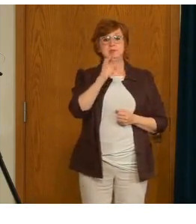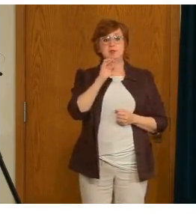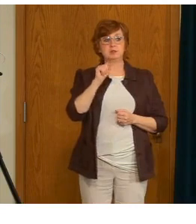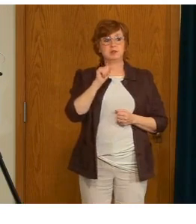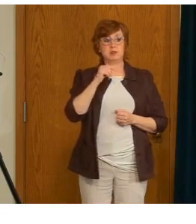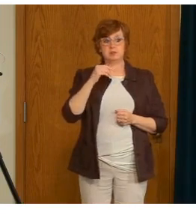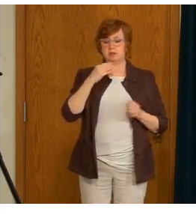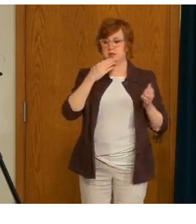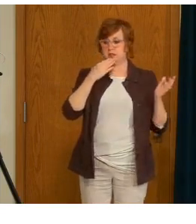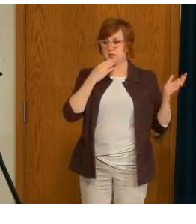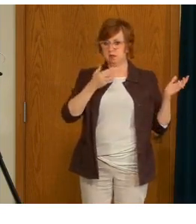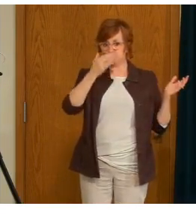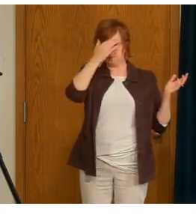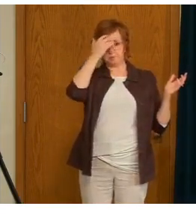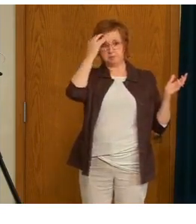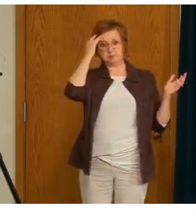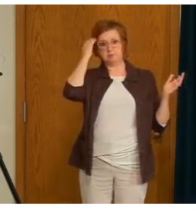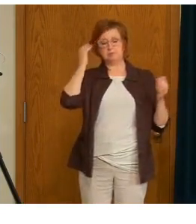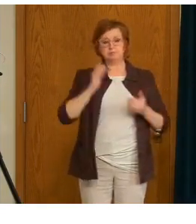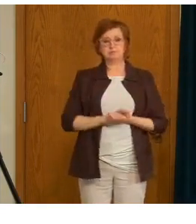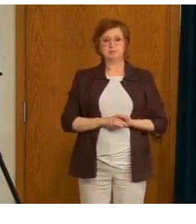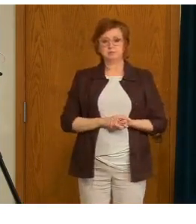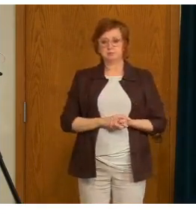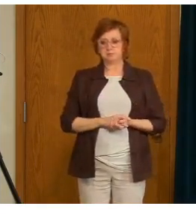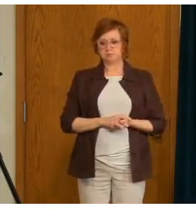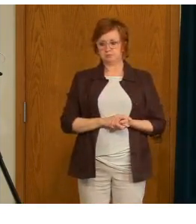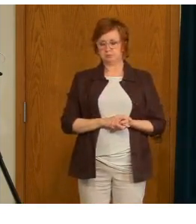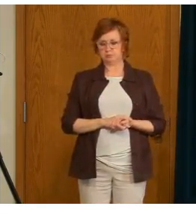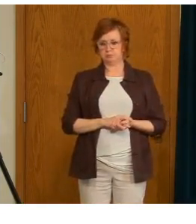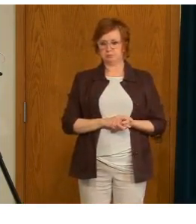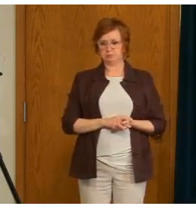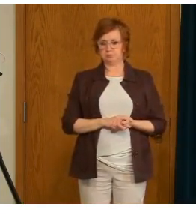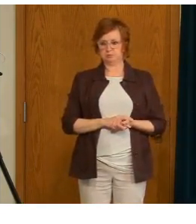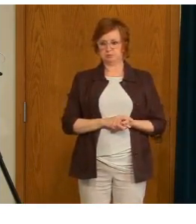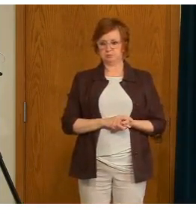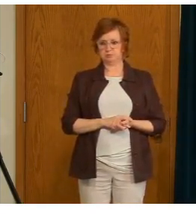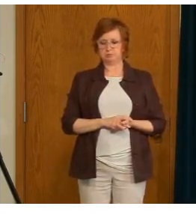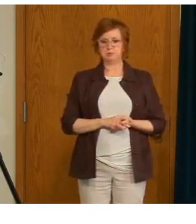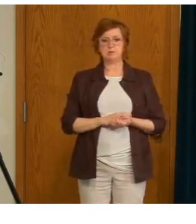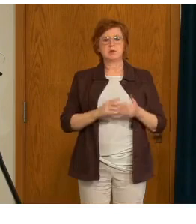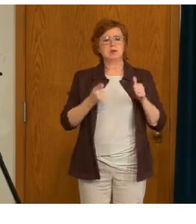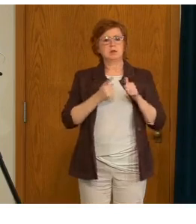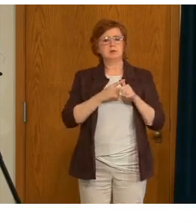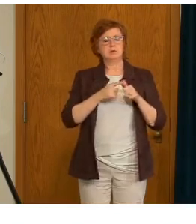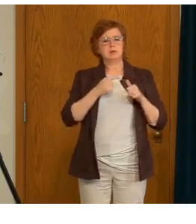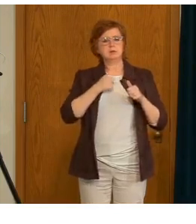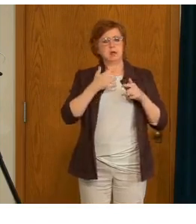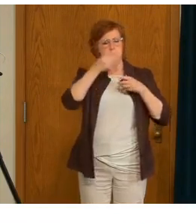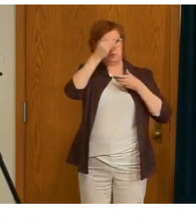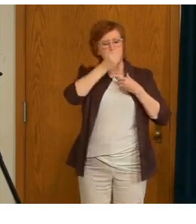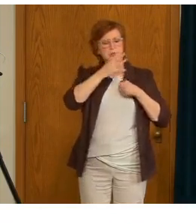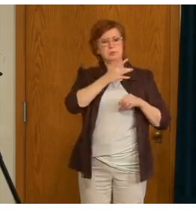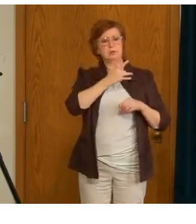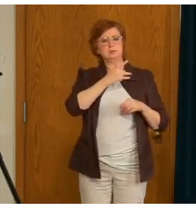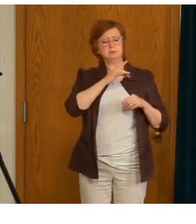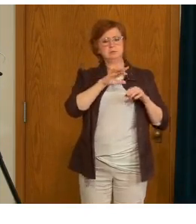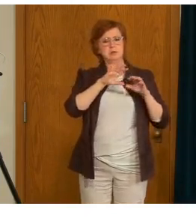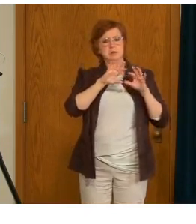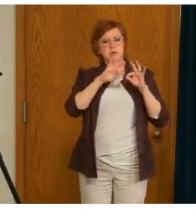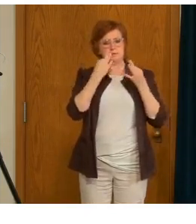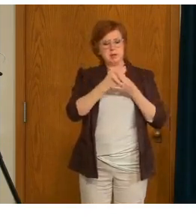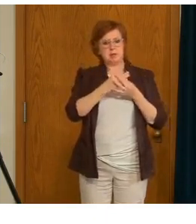Thanks, Minister. Good afternoon, everyone. I'd like to start by extending my condolences to those families of loved ones who they lost